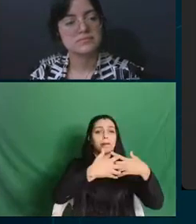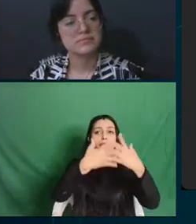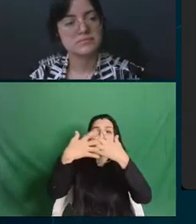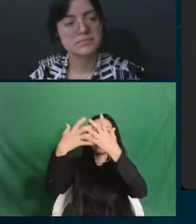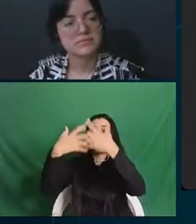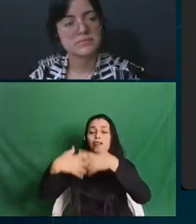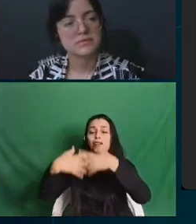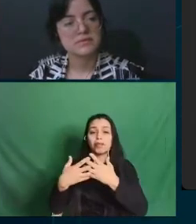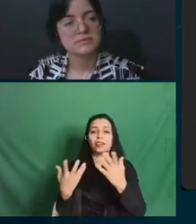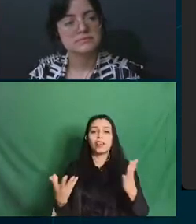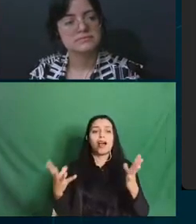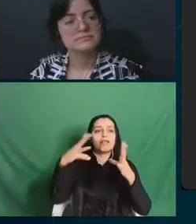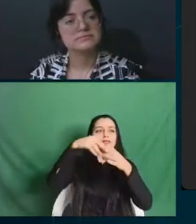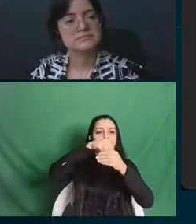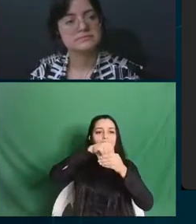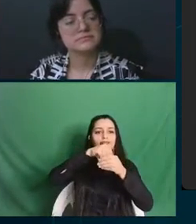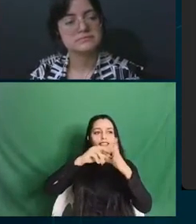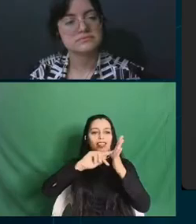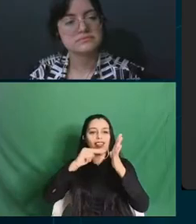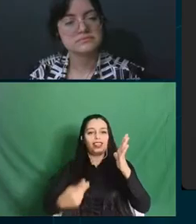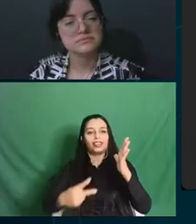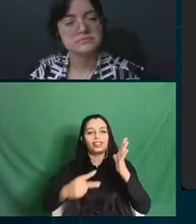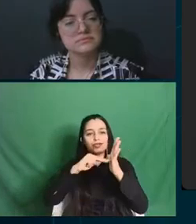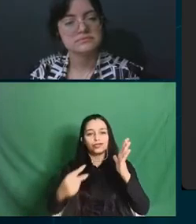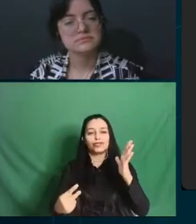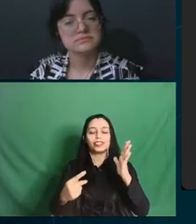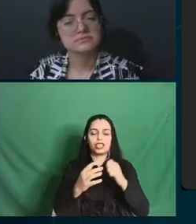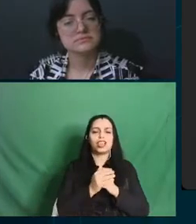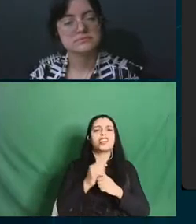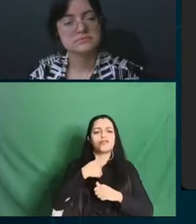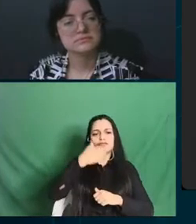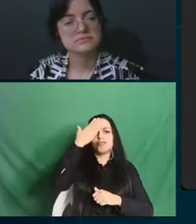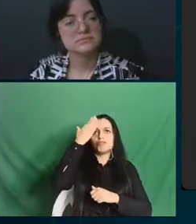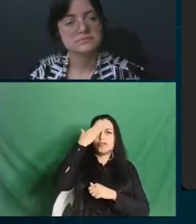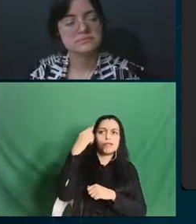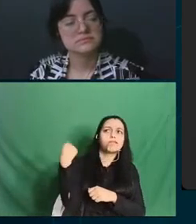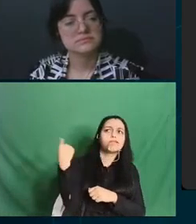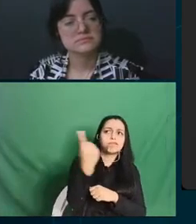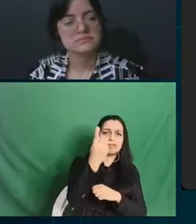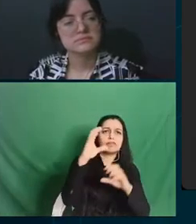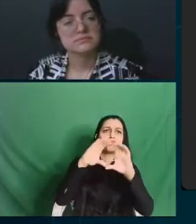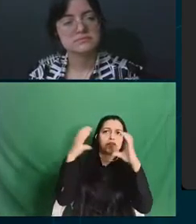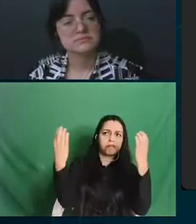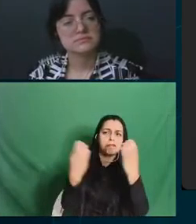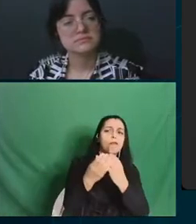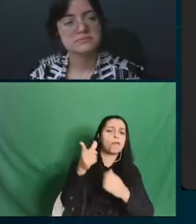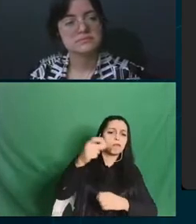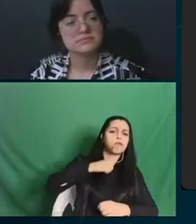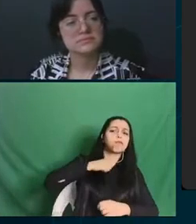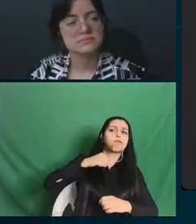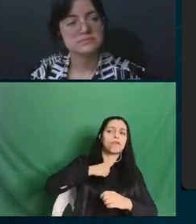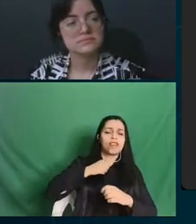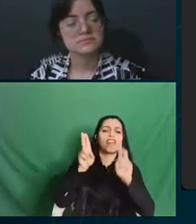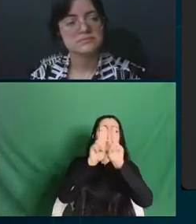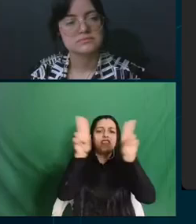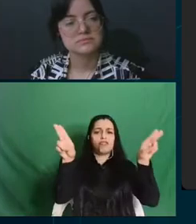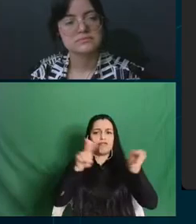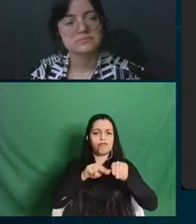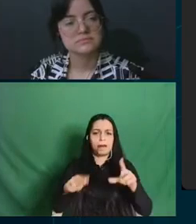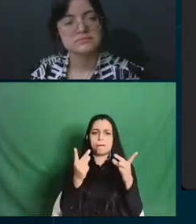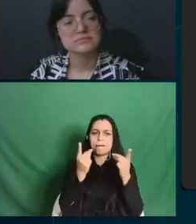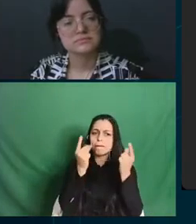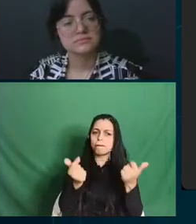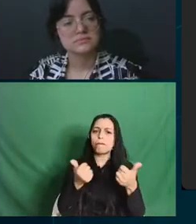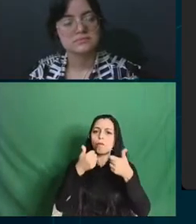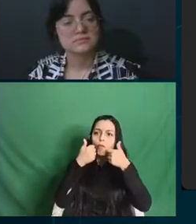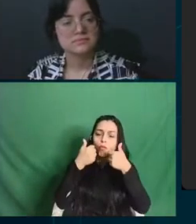do. We were involved with Philip Morris in tracking cigarettes, and they were tracking them right down to